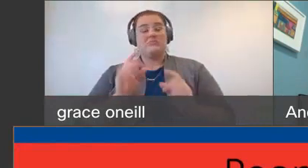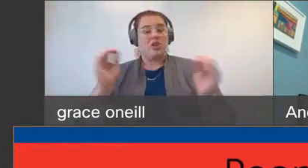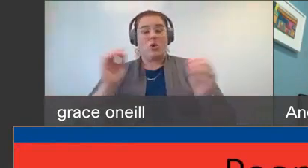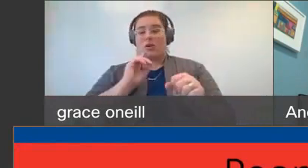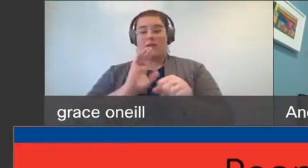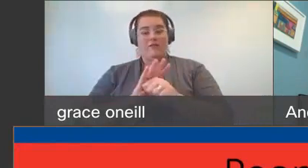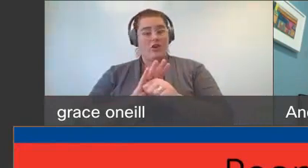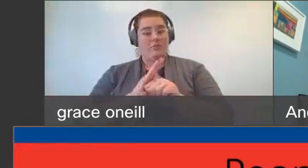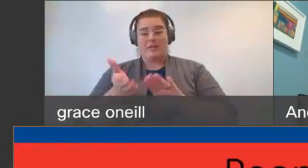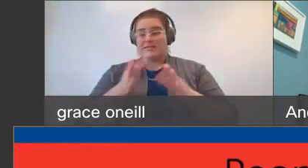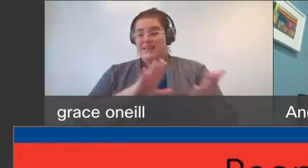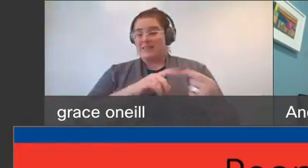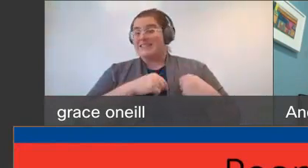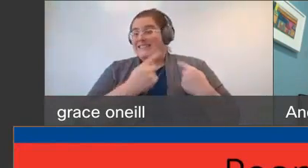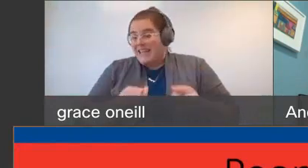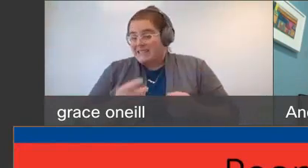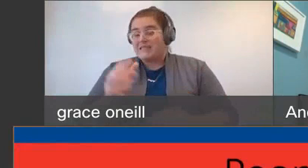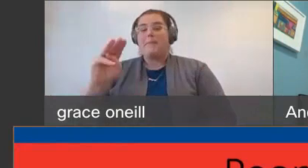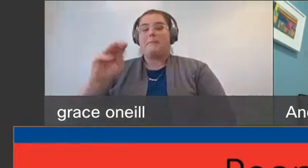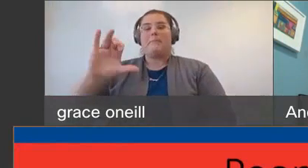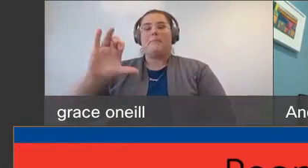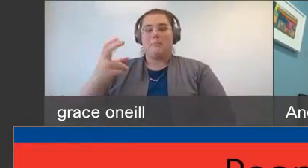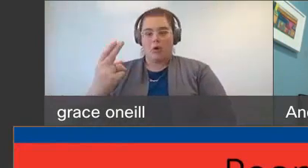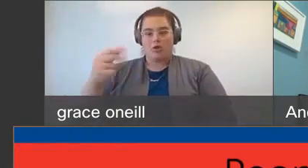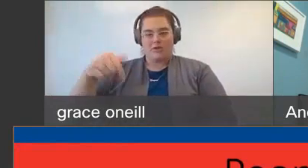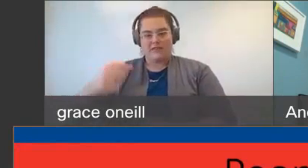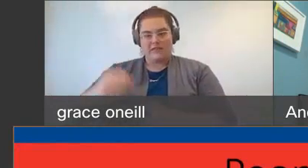COVID, since March of this year.